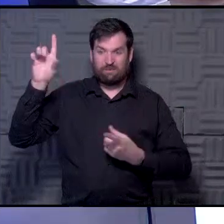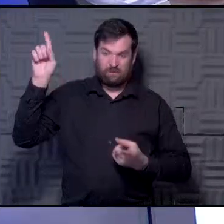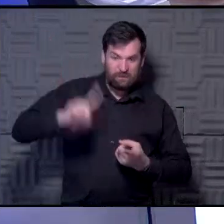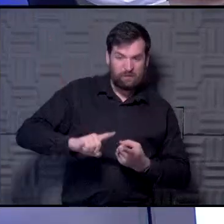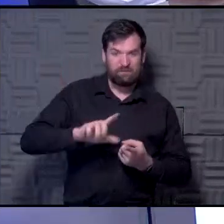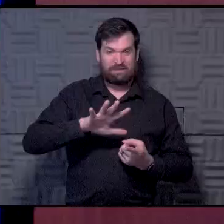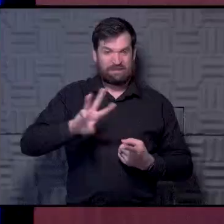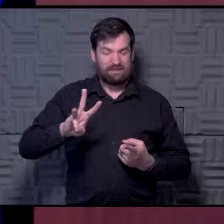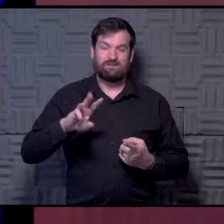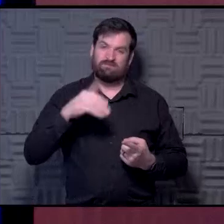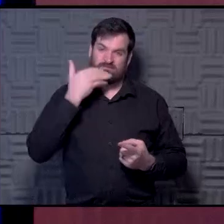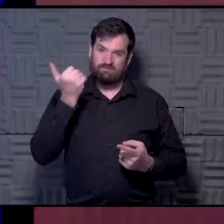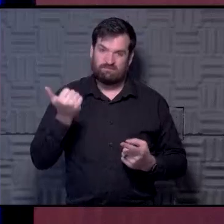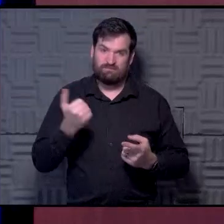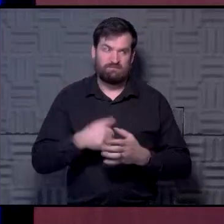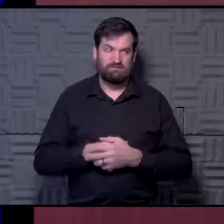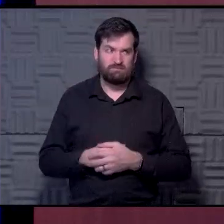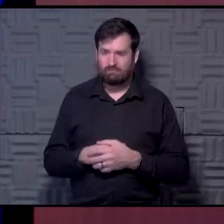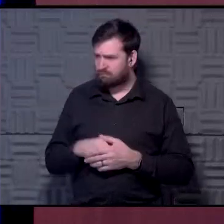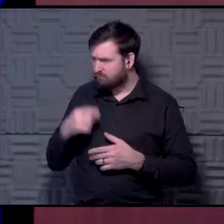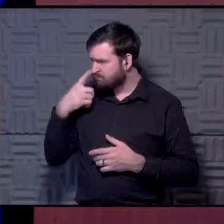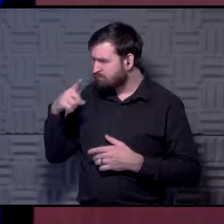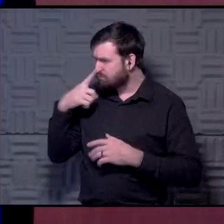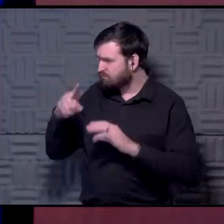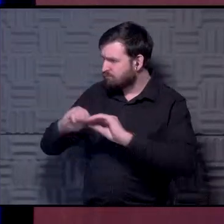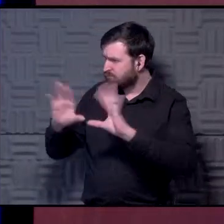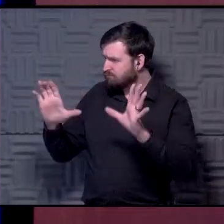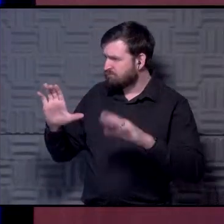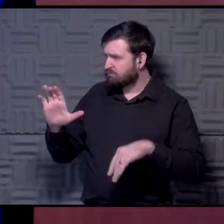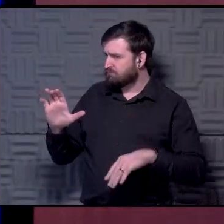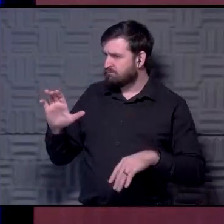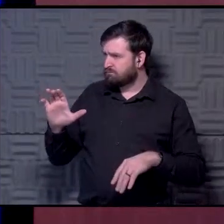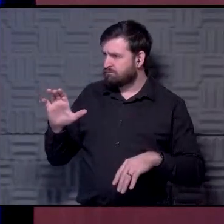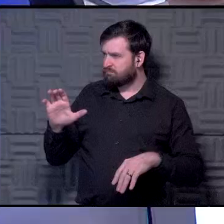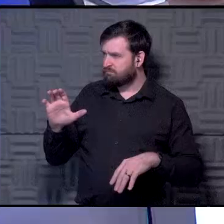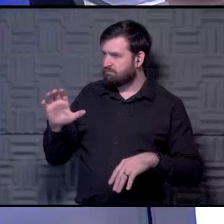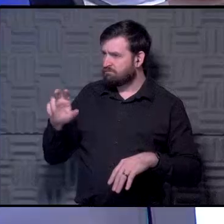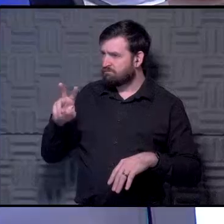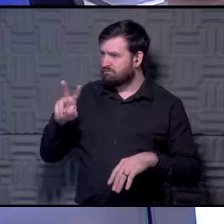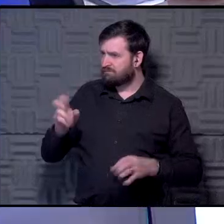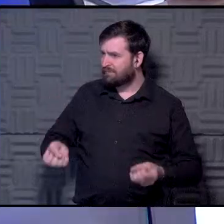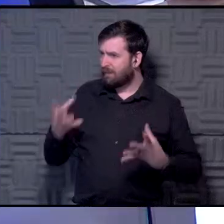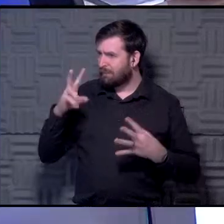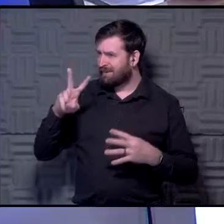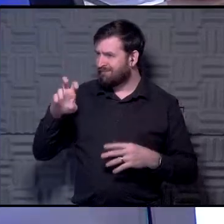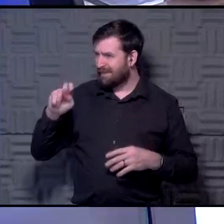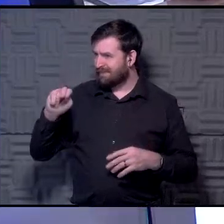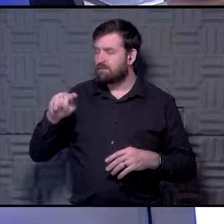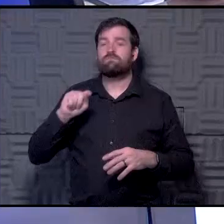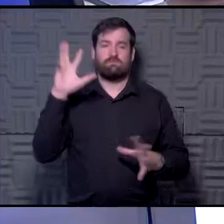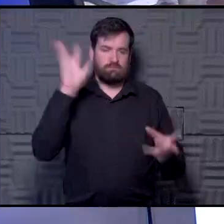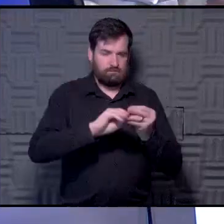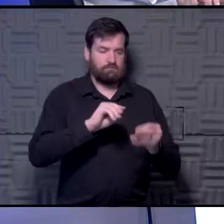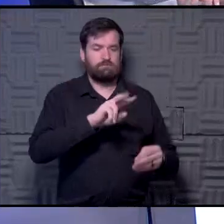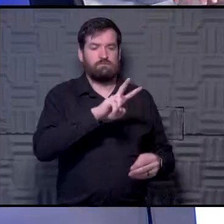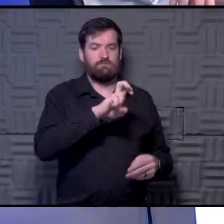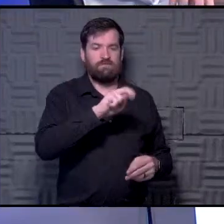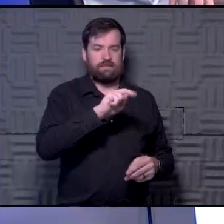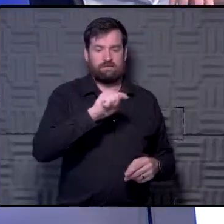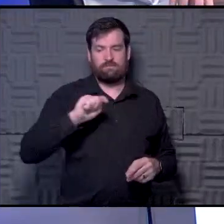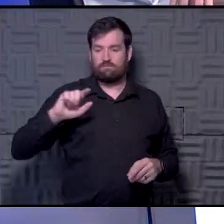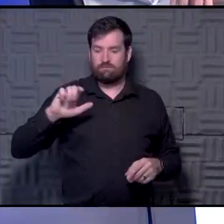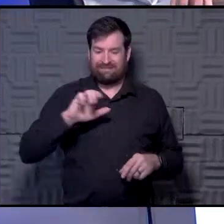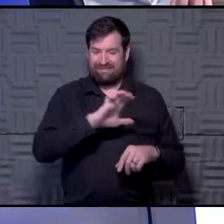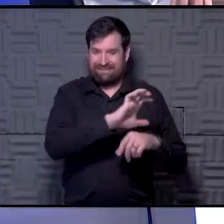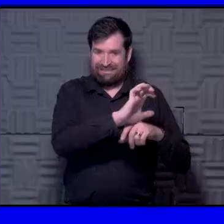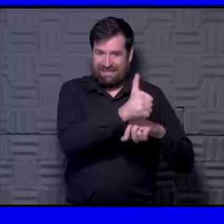thing. All right, well, thank you all for... Can you clarify on the vents, too? Is that a total of 30 on the vent? Total of 30 on the vent, 10 in that acute